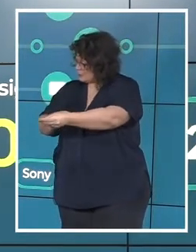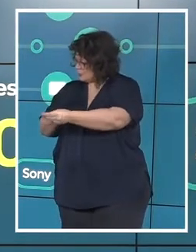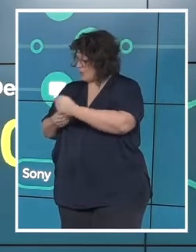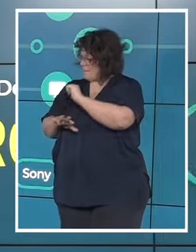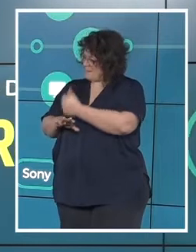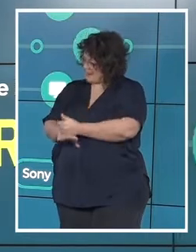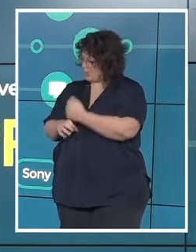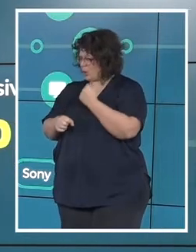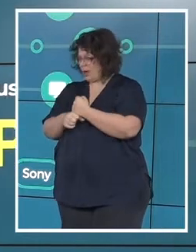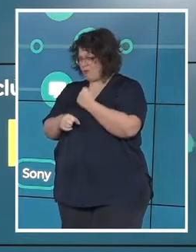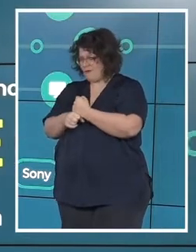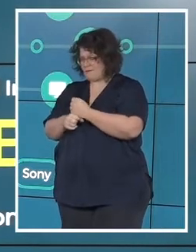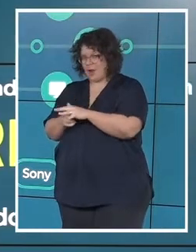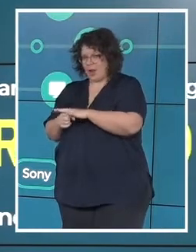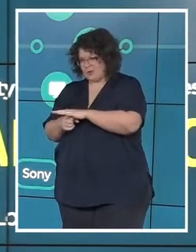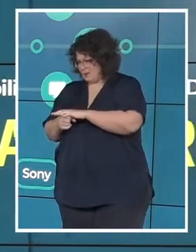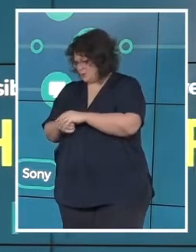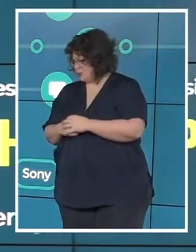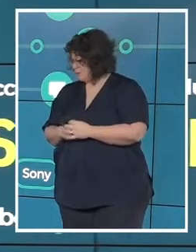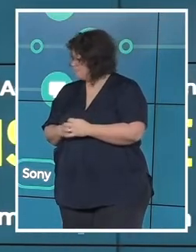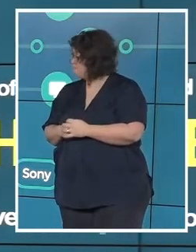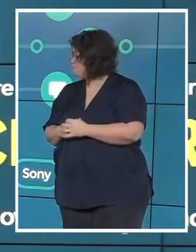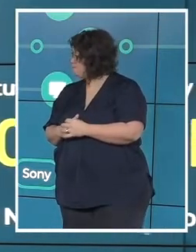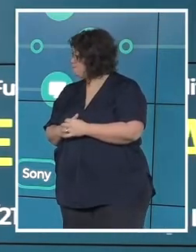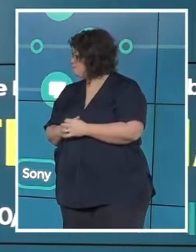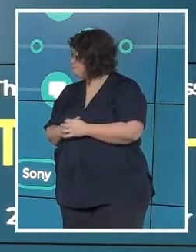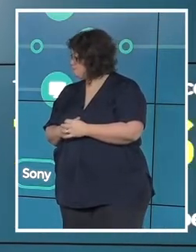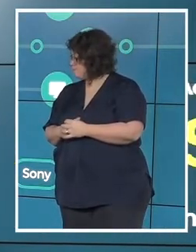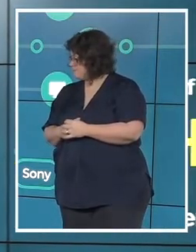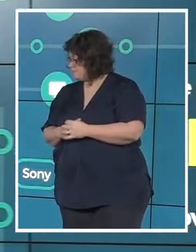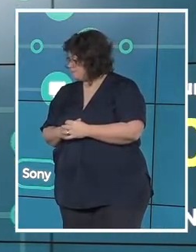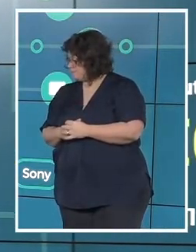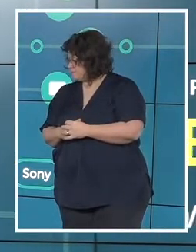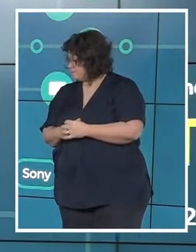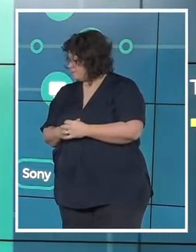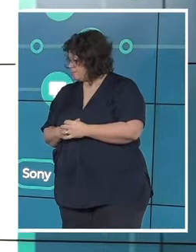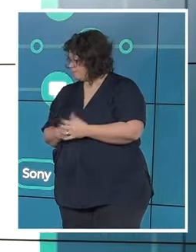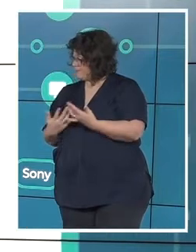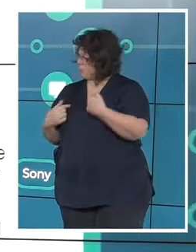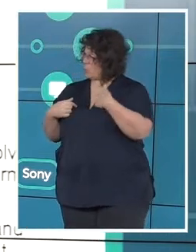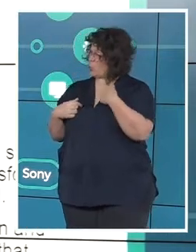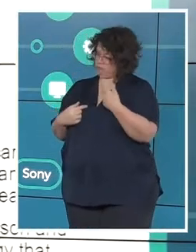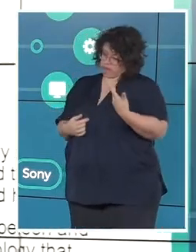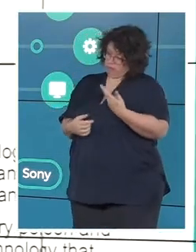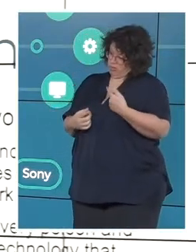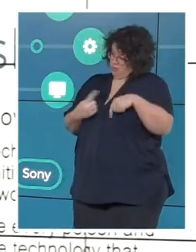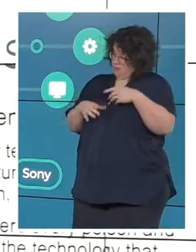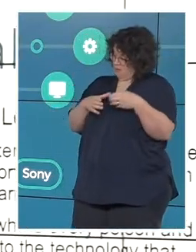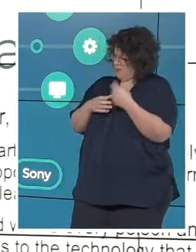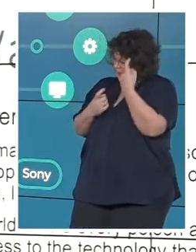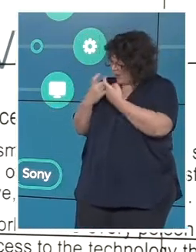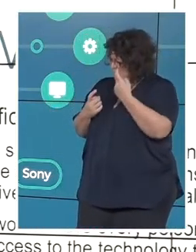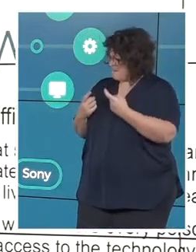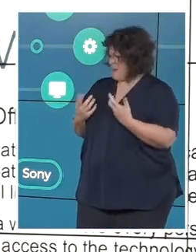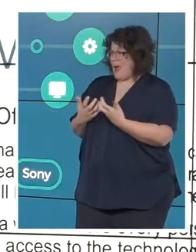when I walk in that there is facial recognition, that it understands it is me? It's able to give me contextual